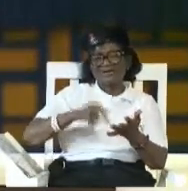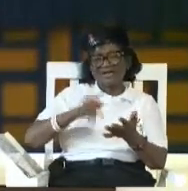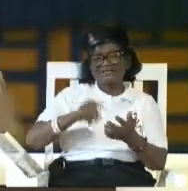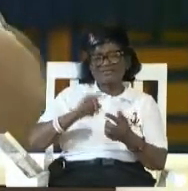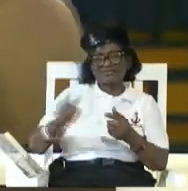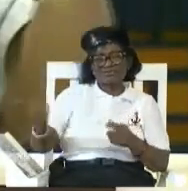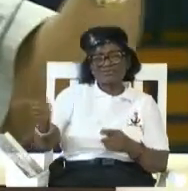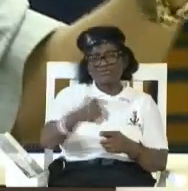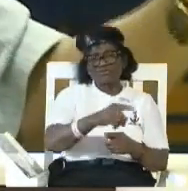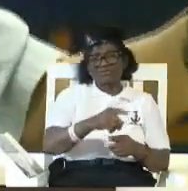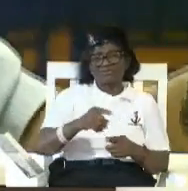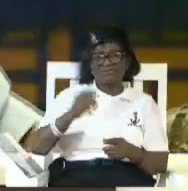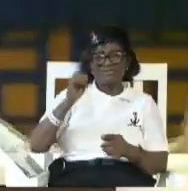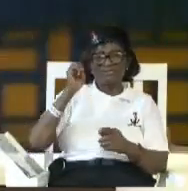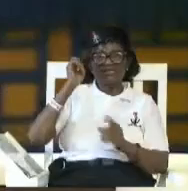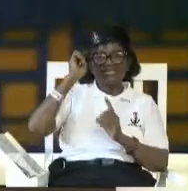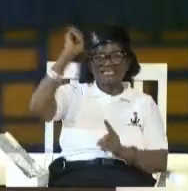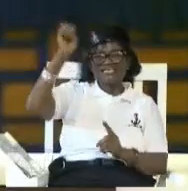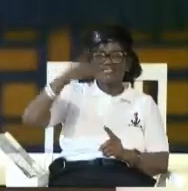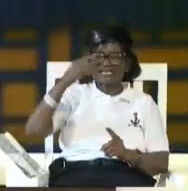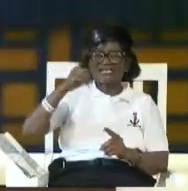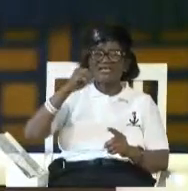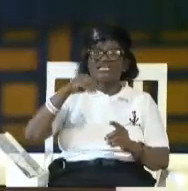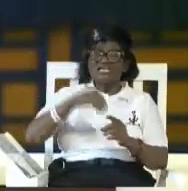he said, in a big house,